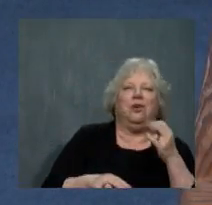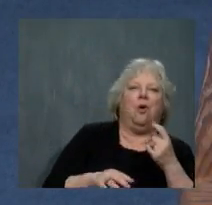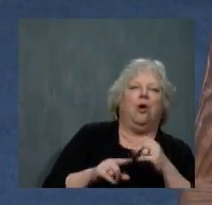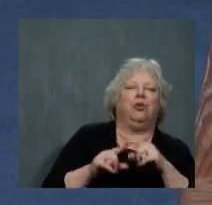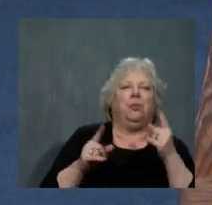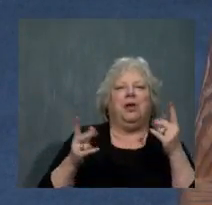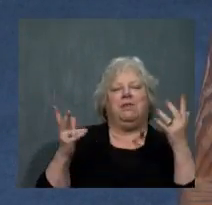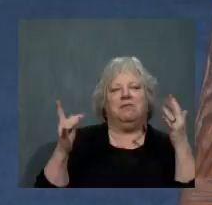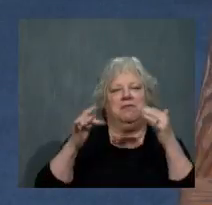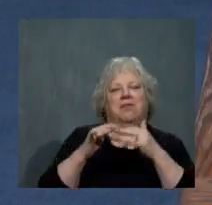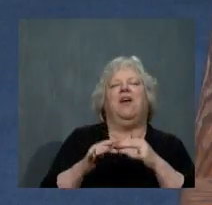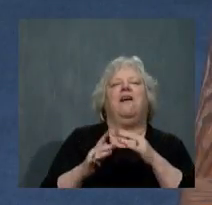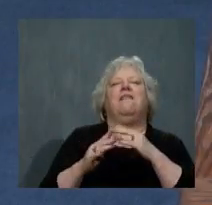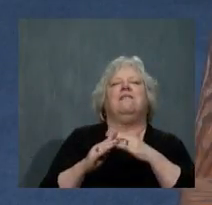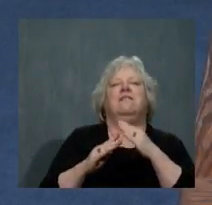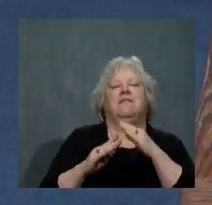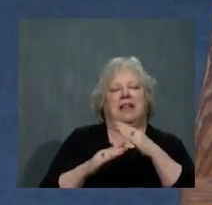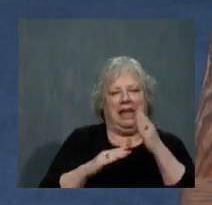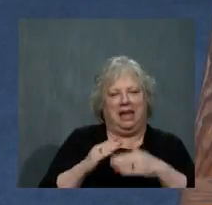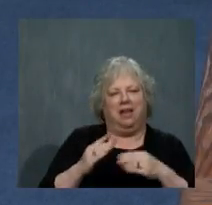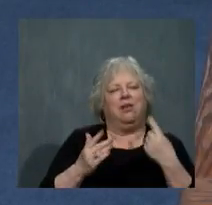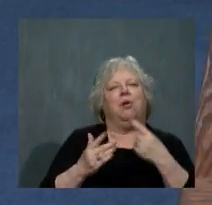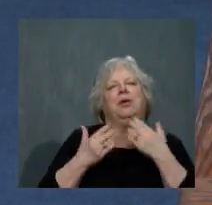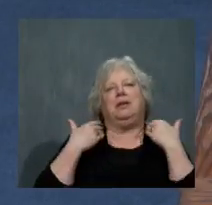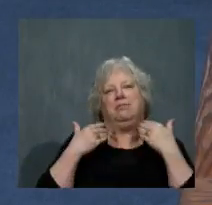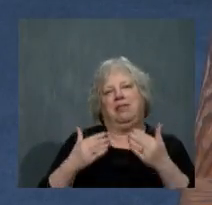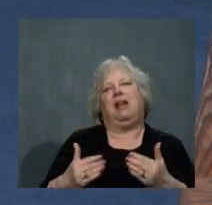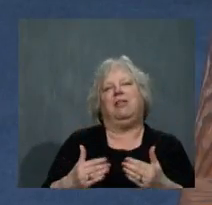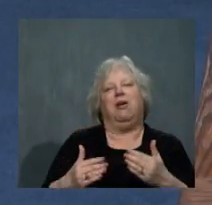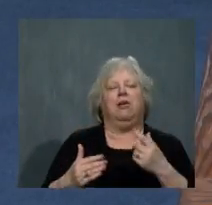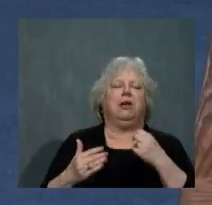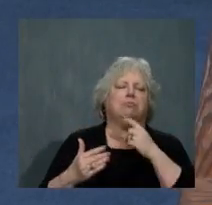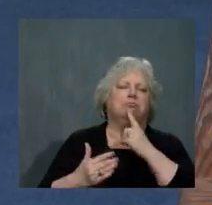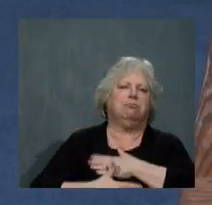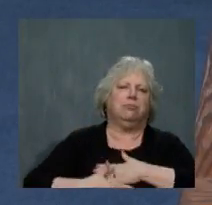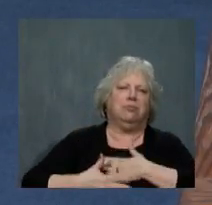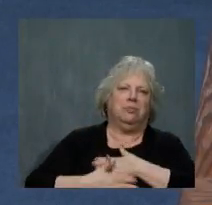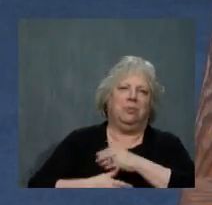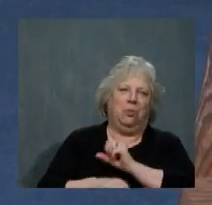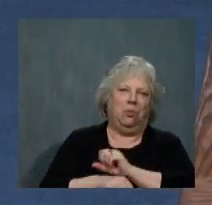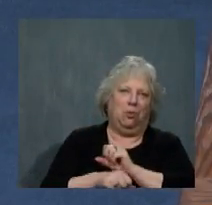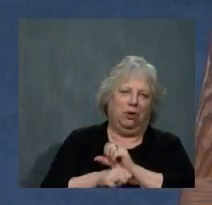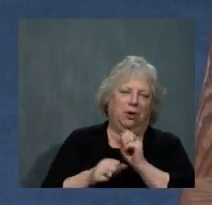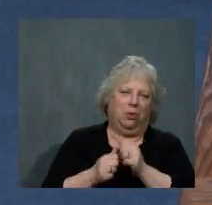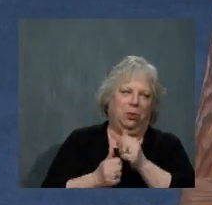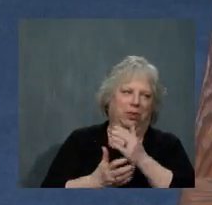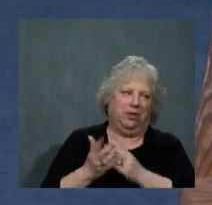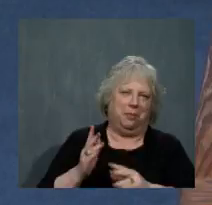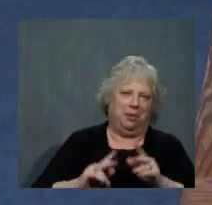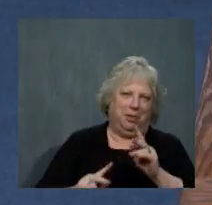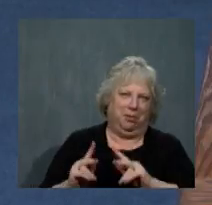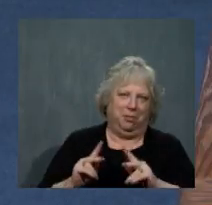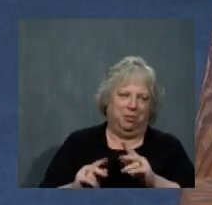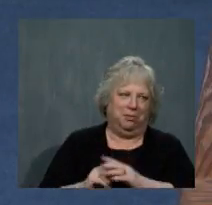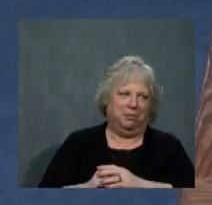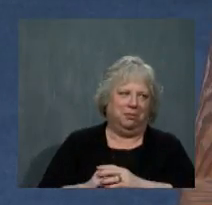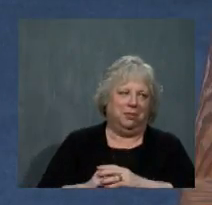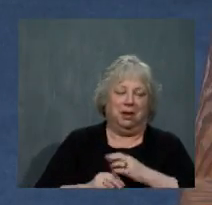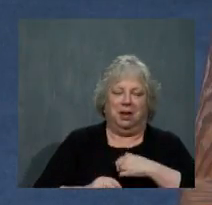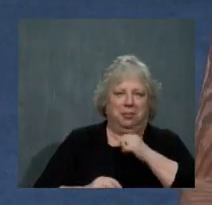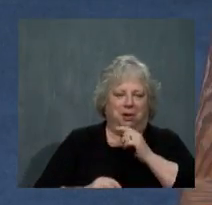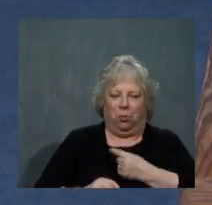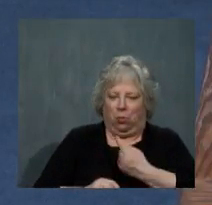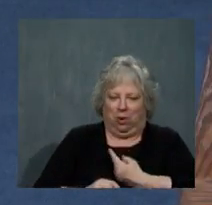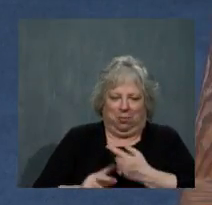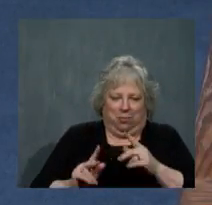end, and that was always one of the greatest things that I enjoyed working with some of the people. By no means am I just one